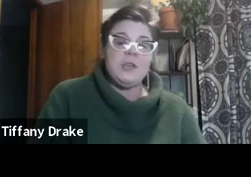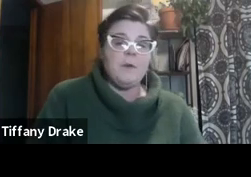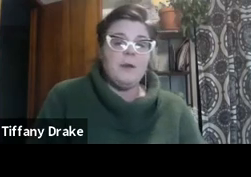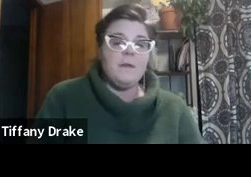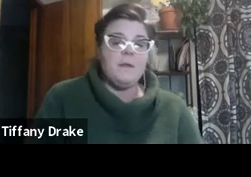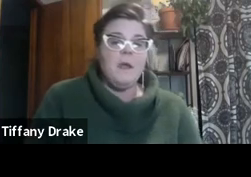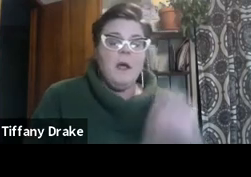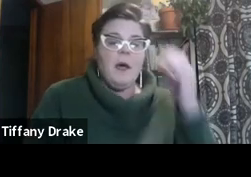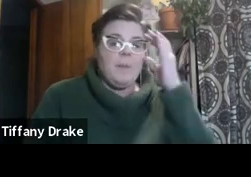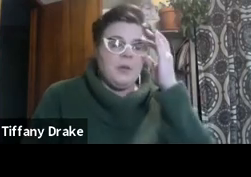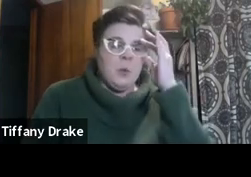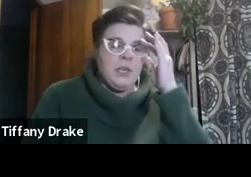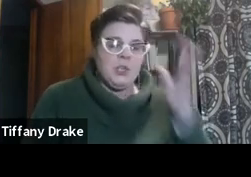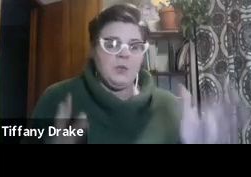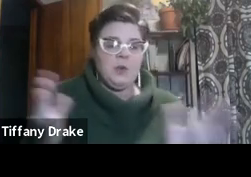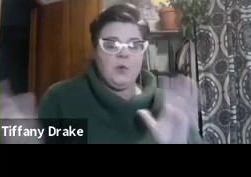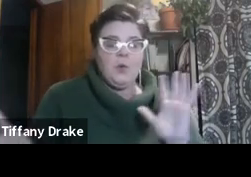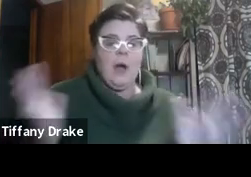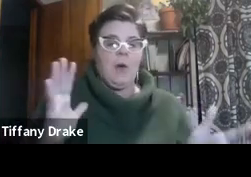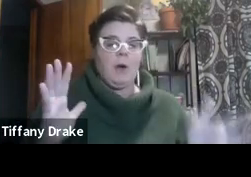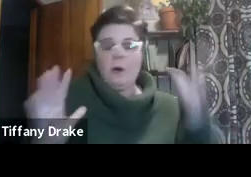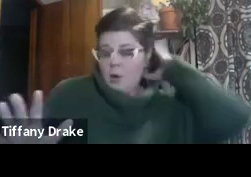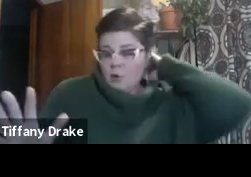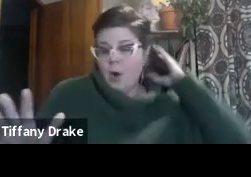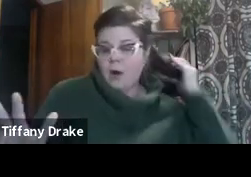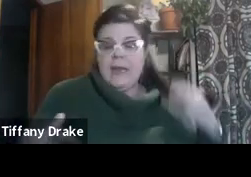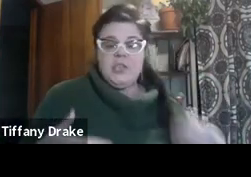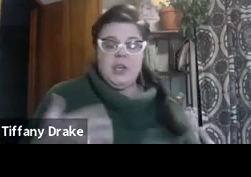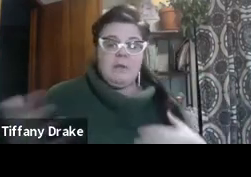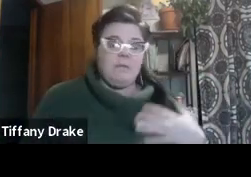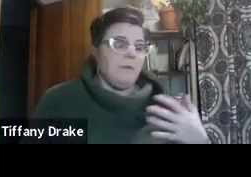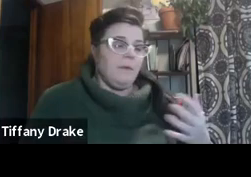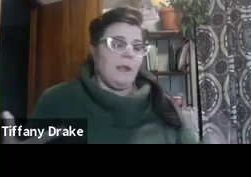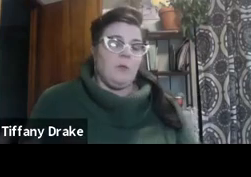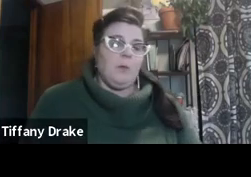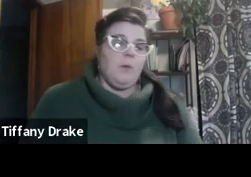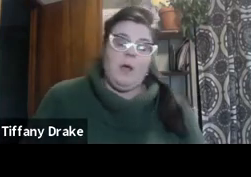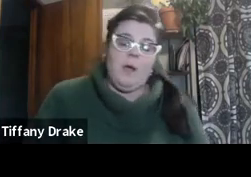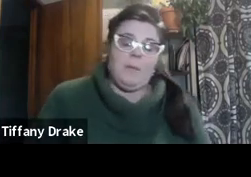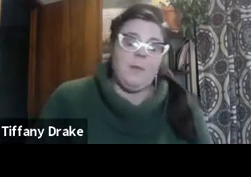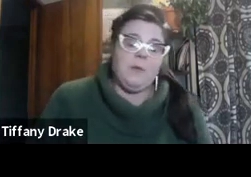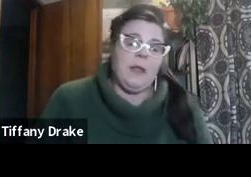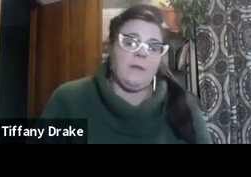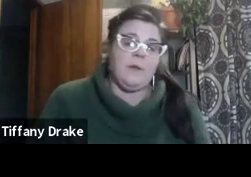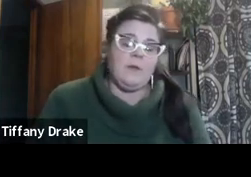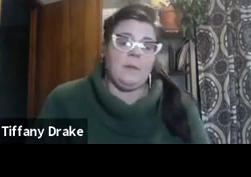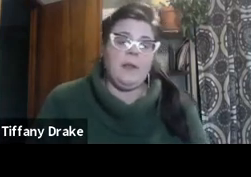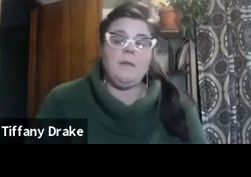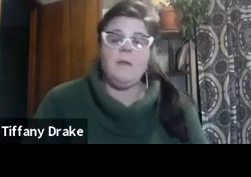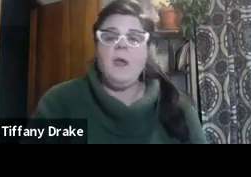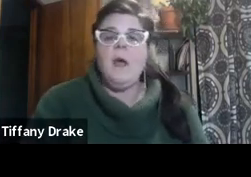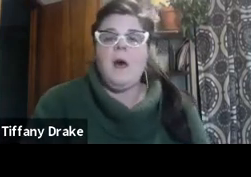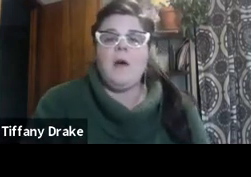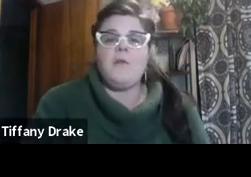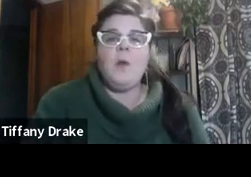age difference between children who are engaging in sexual abuse against their